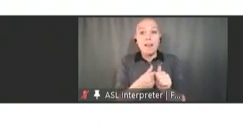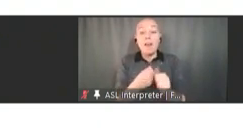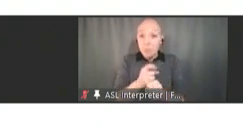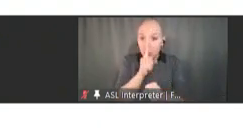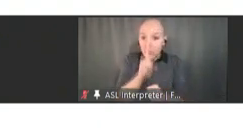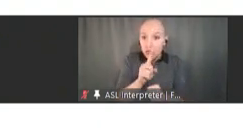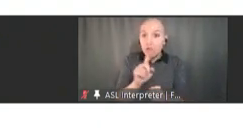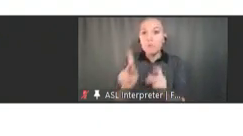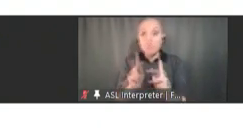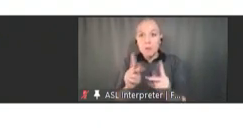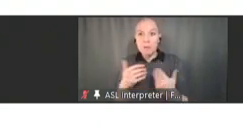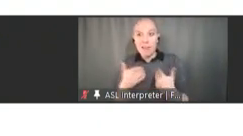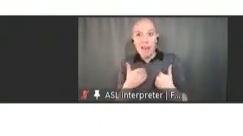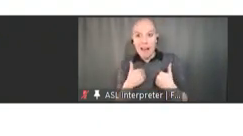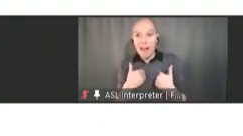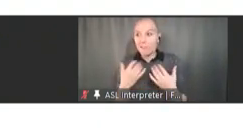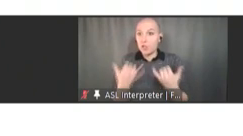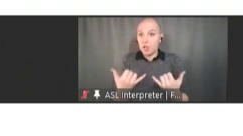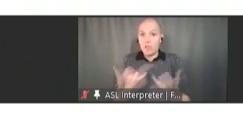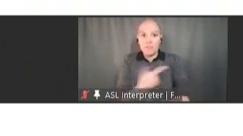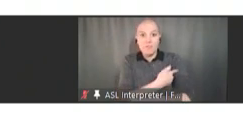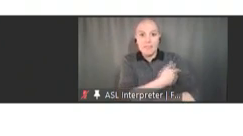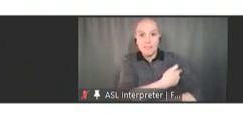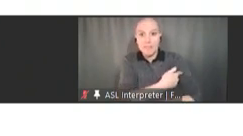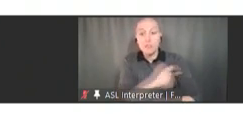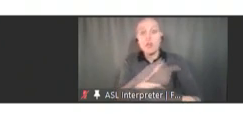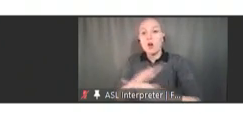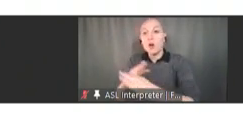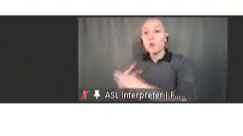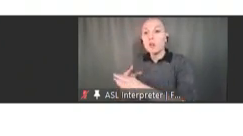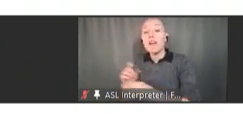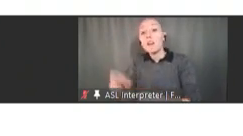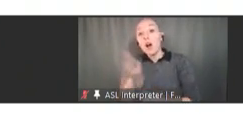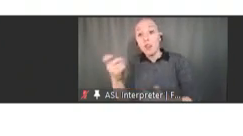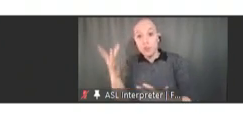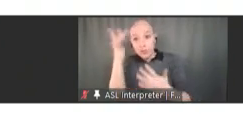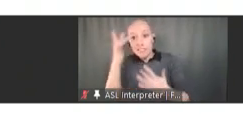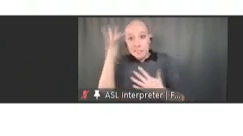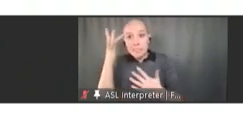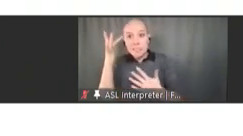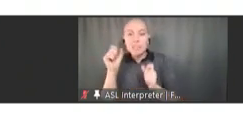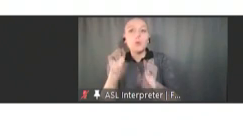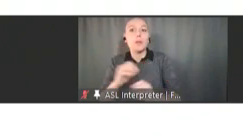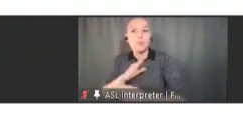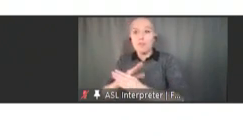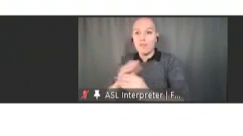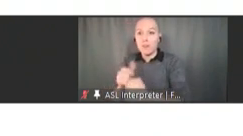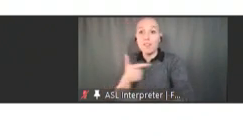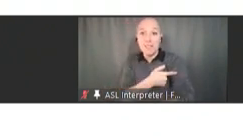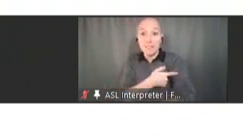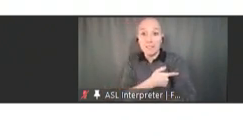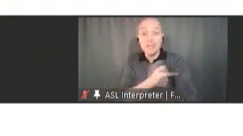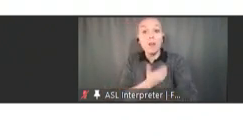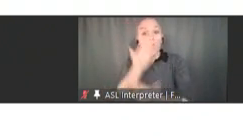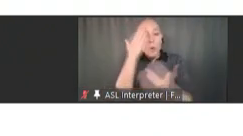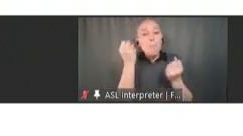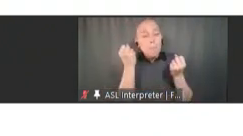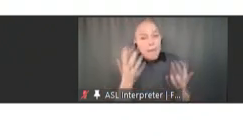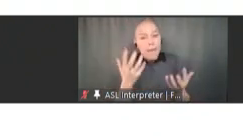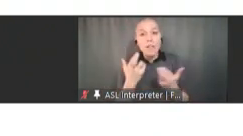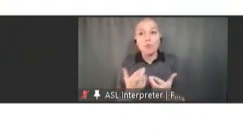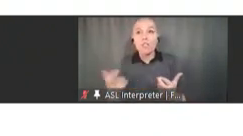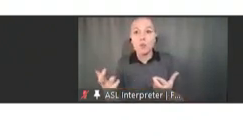future outbreaks of other vaccine-preventable diseases. We know that many of our public health resources were pulled away from our